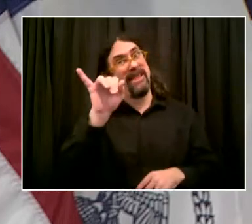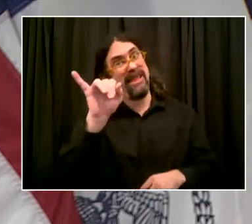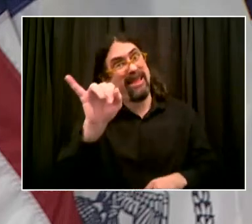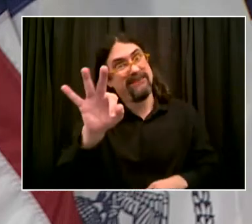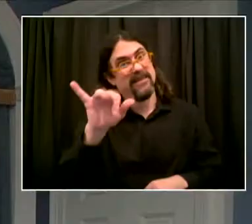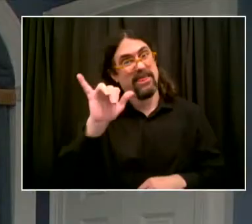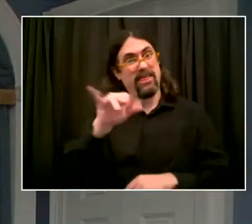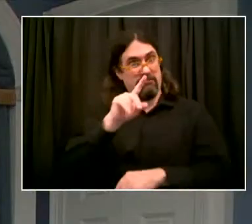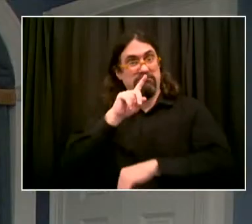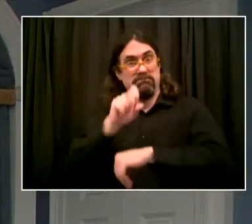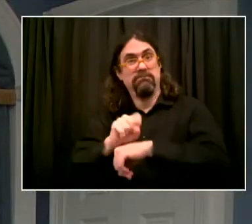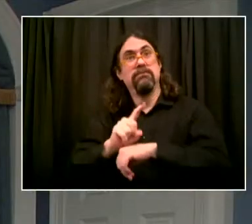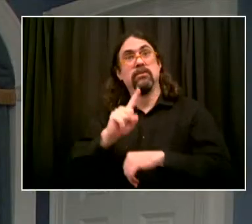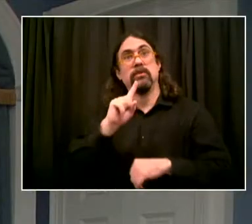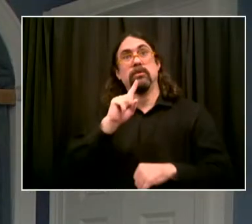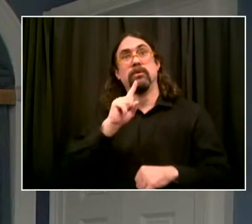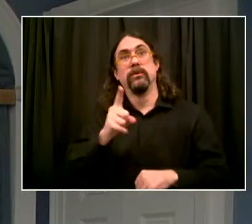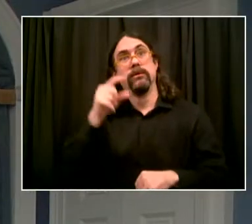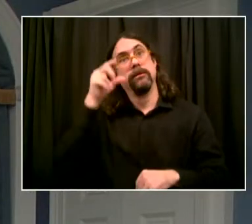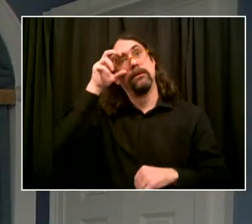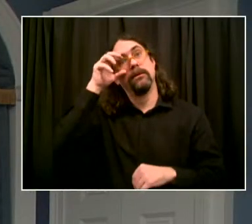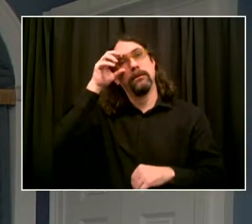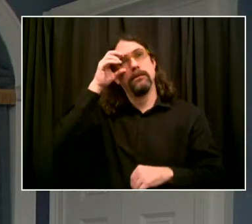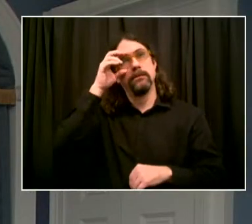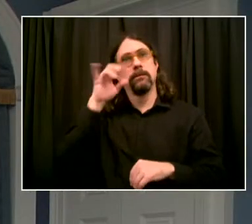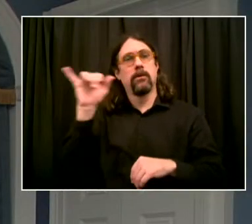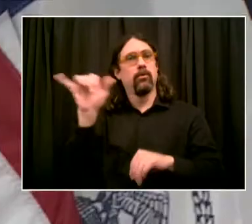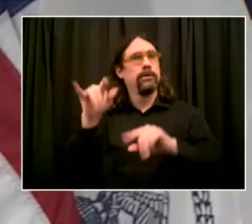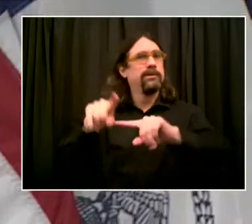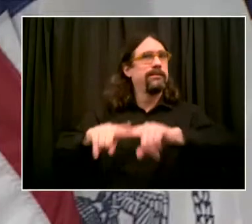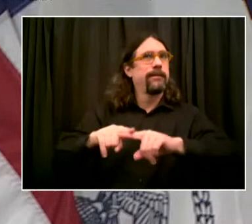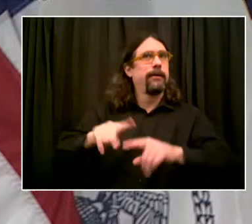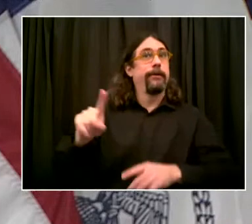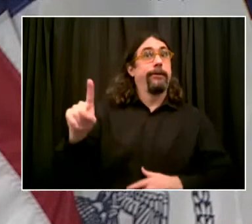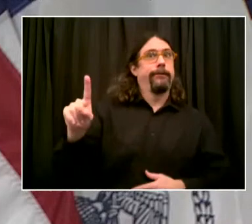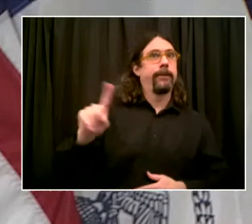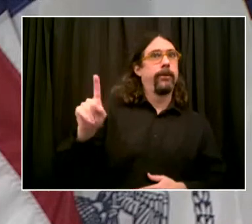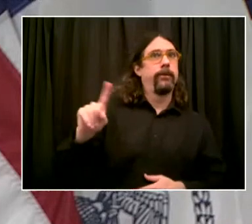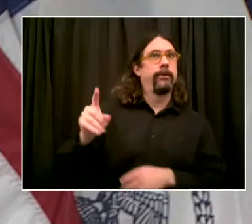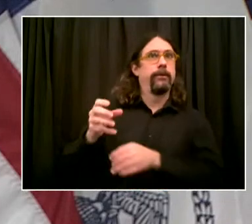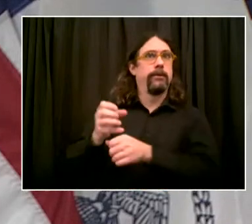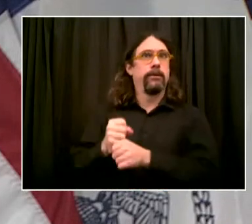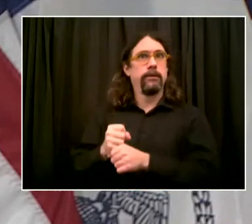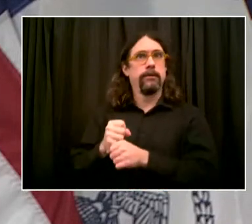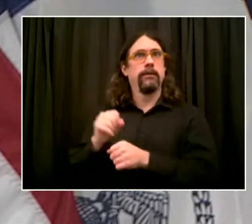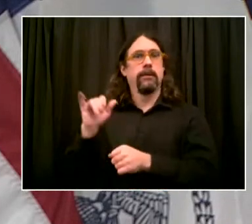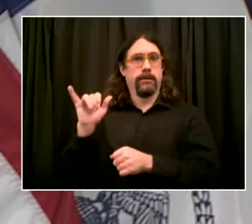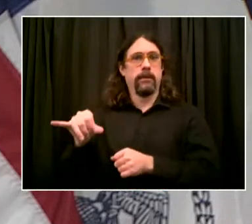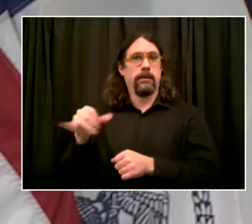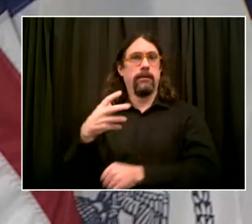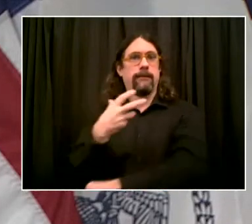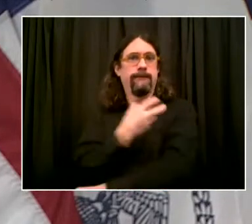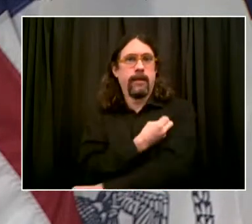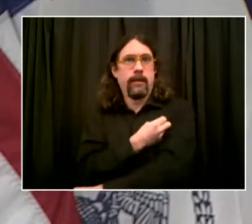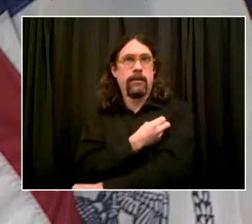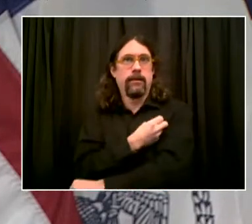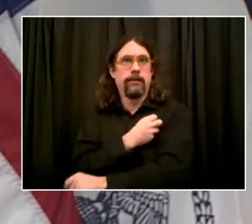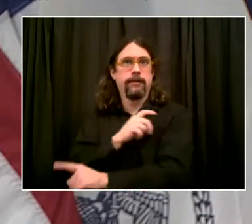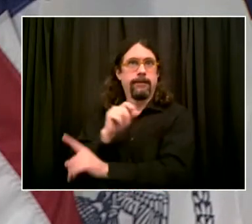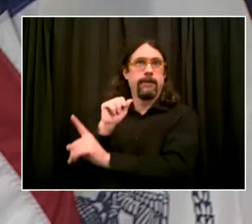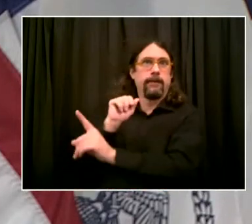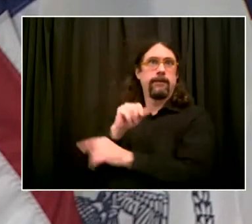you? I don't think, Katie, it's a very good question. I don't think someone who shows up and says, hey, I'm a SoulCycle